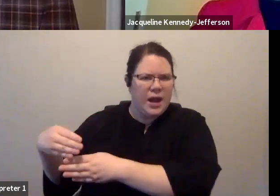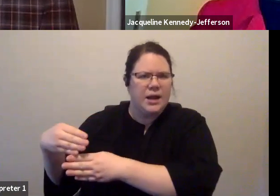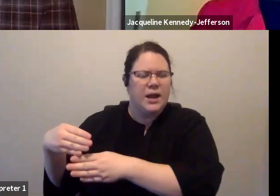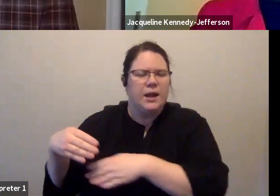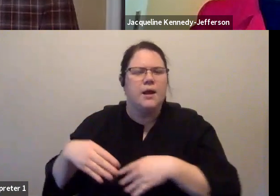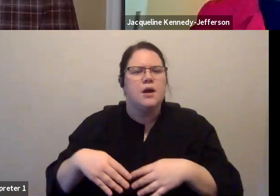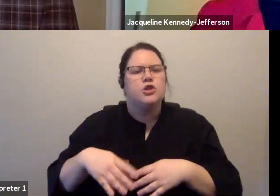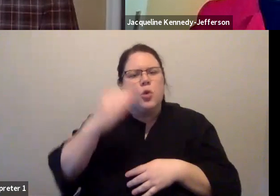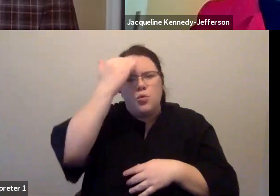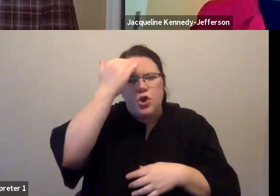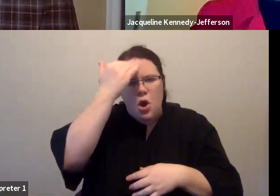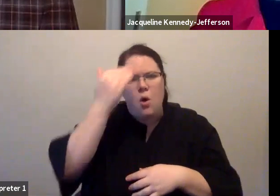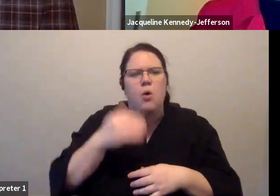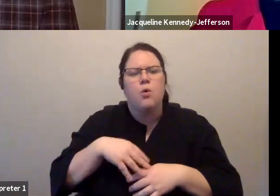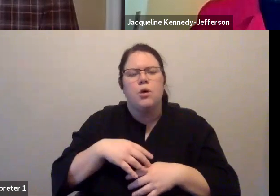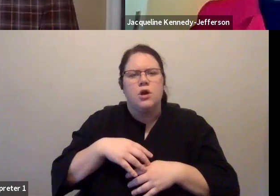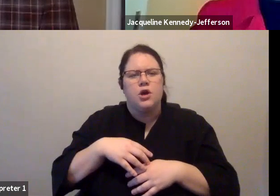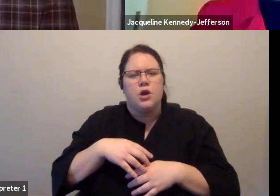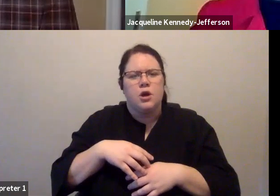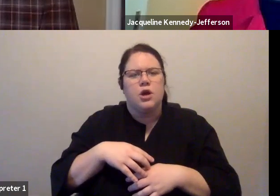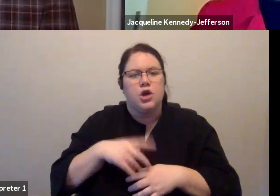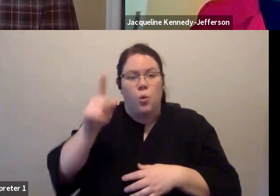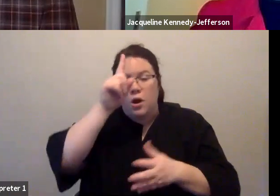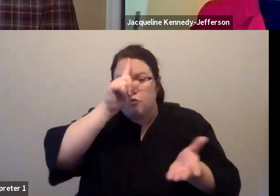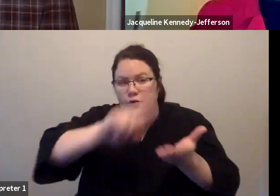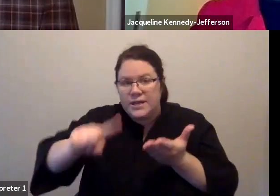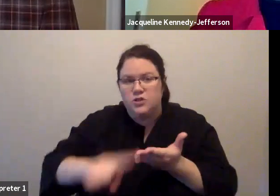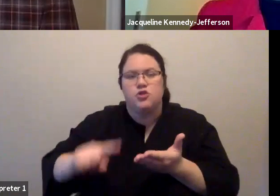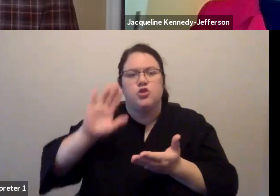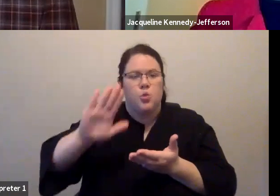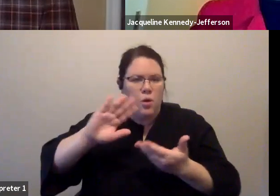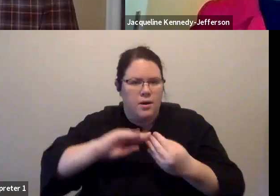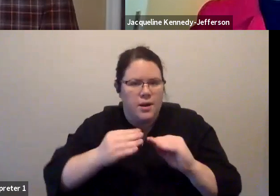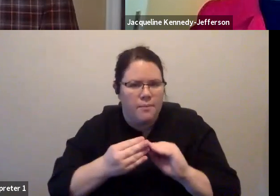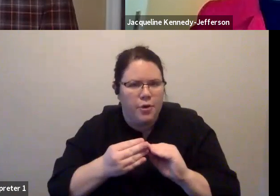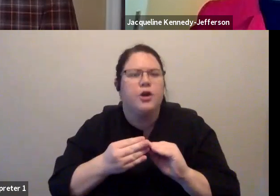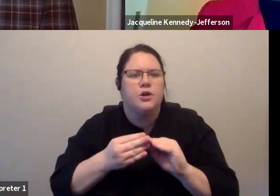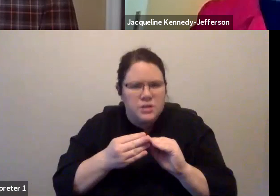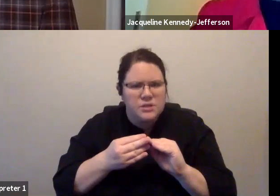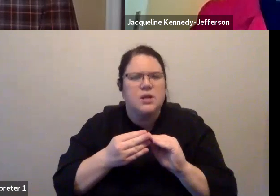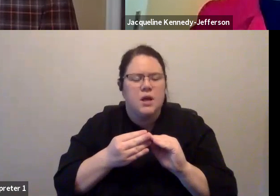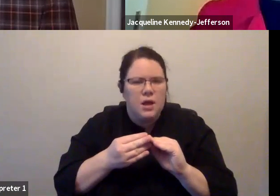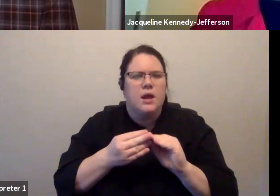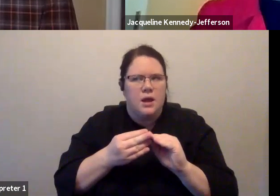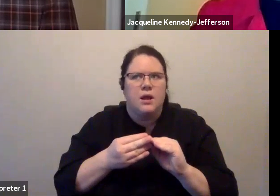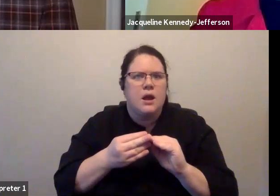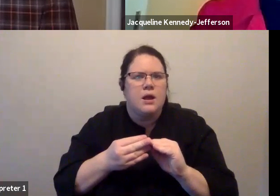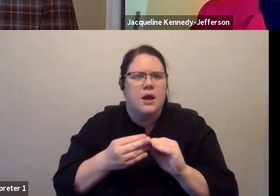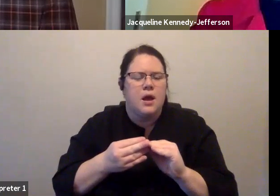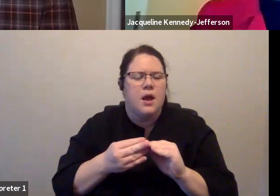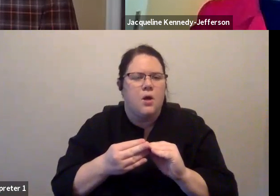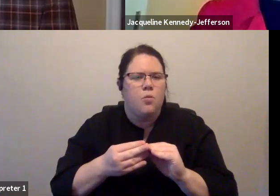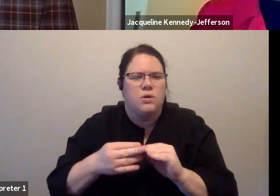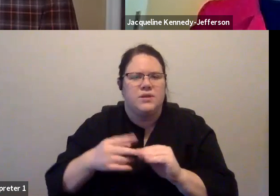a view based on people's proximity to that experience or their allyship to